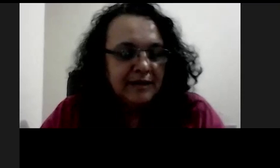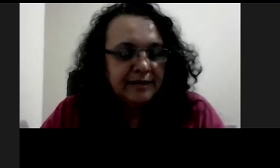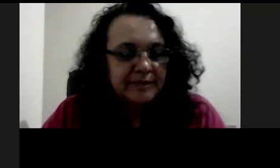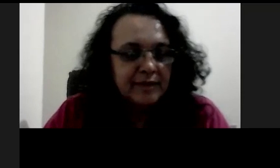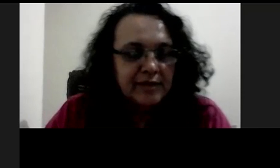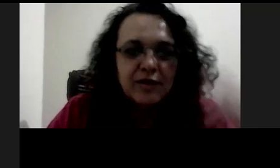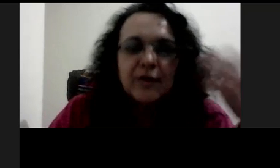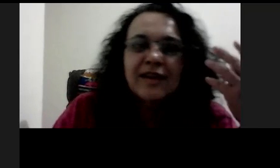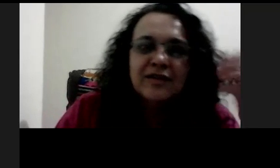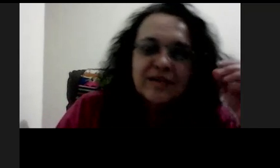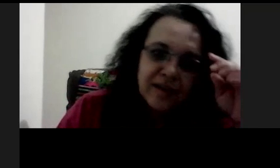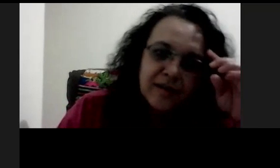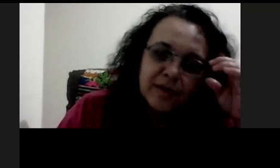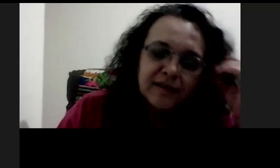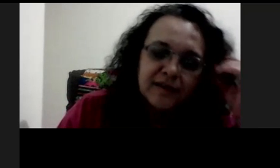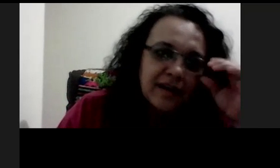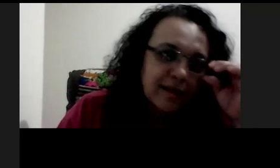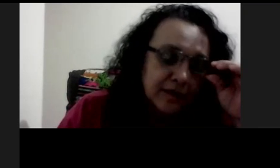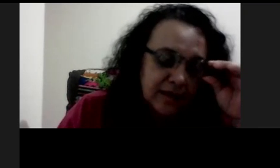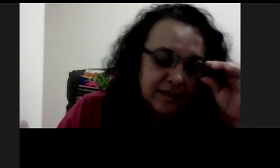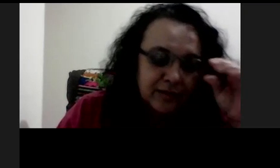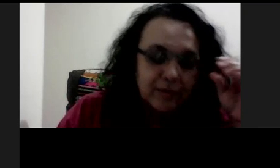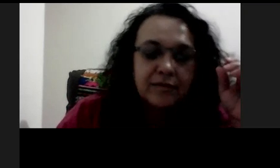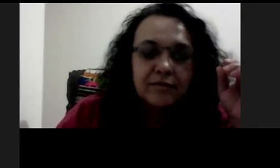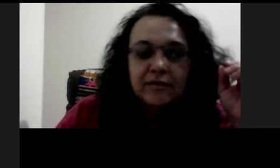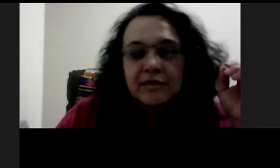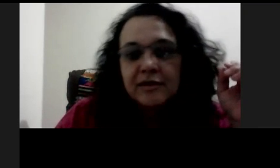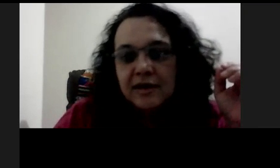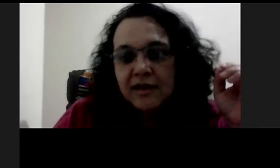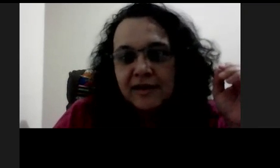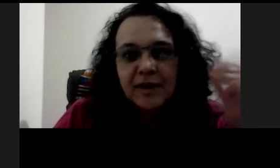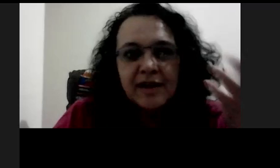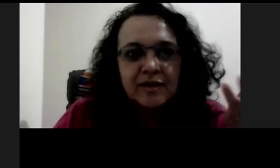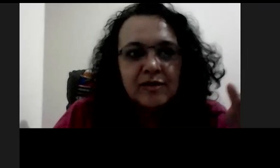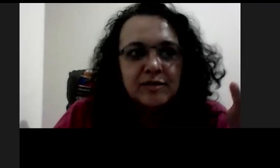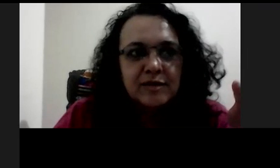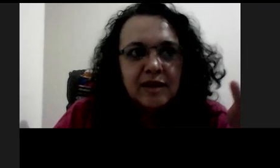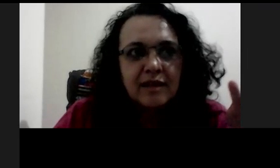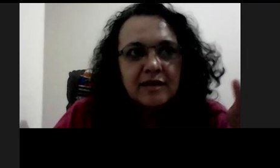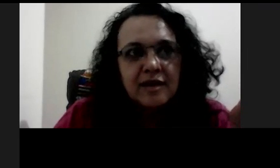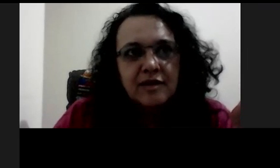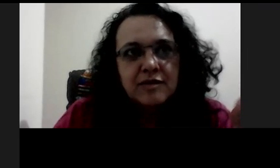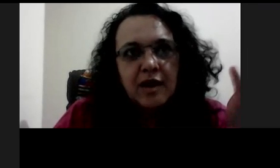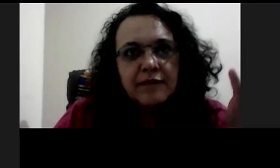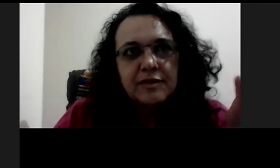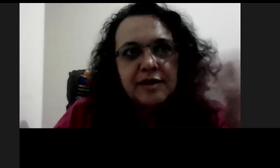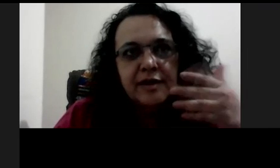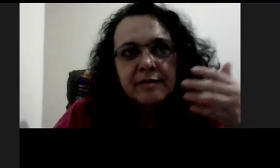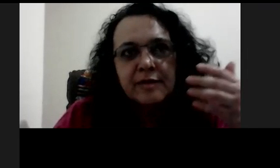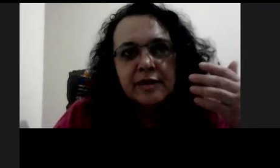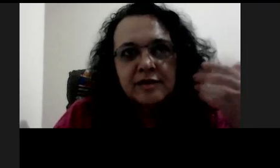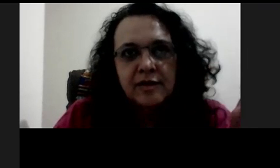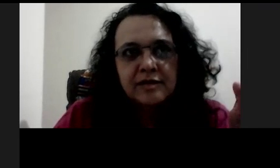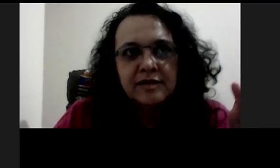they can you can understand what they say. It's good. Mm-hmm. It's what I told you, that you have to